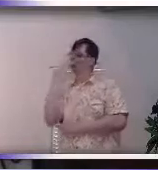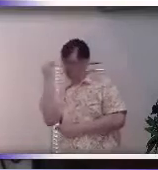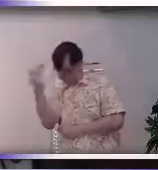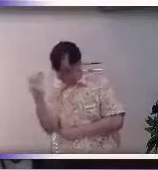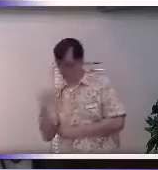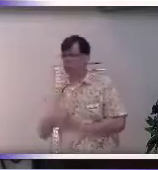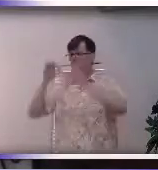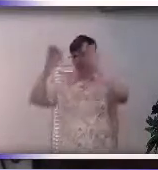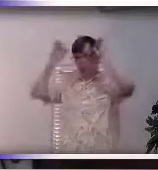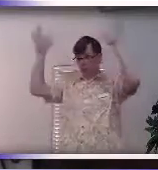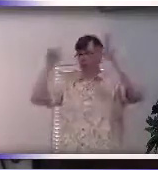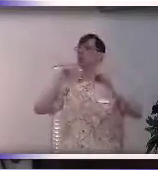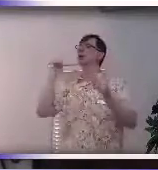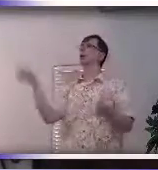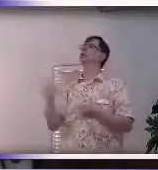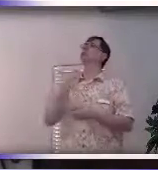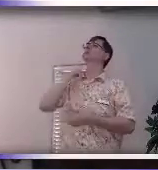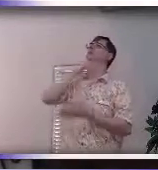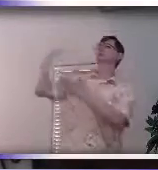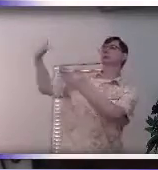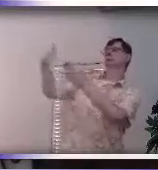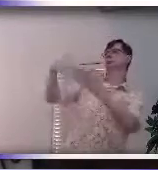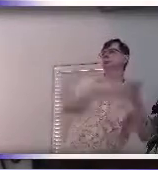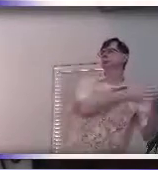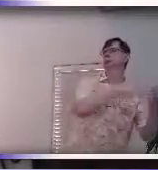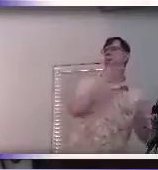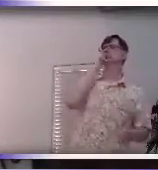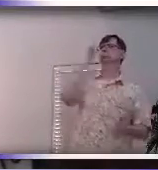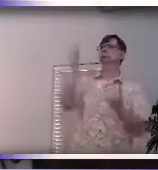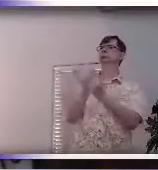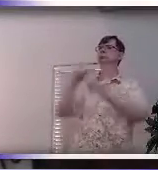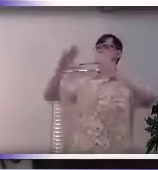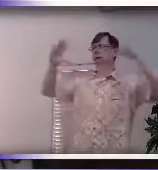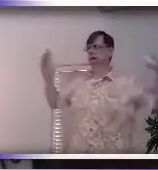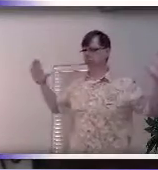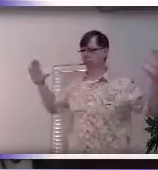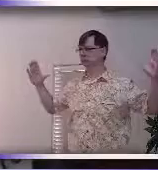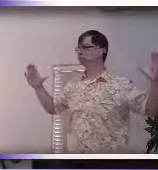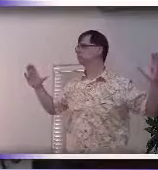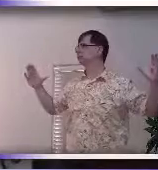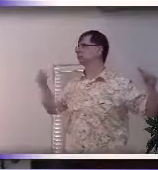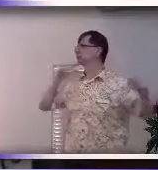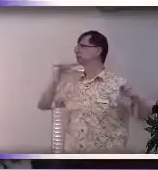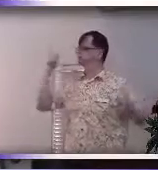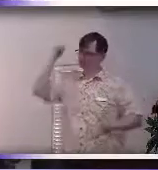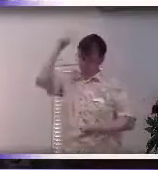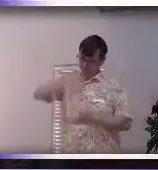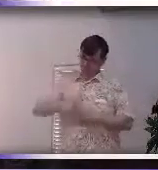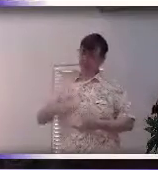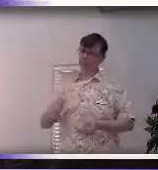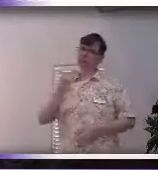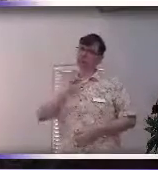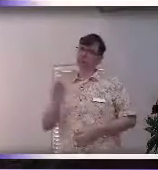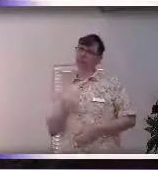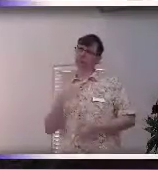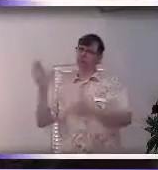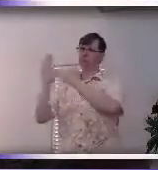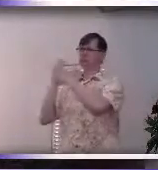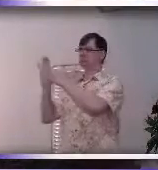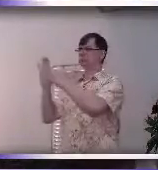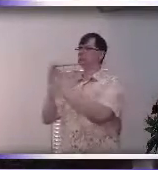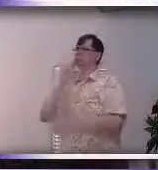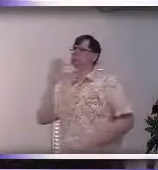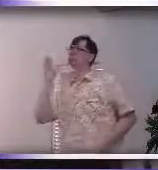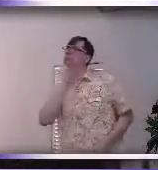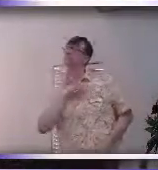be sure if you have moved. It's a big state, isn't it? So